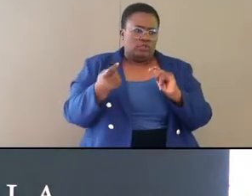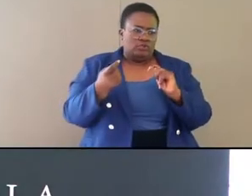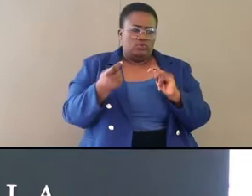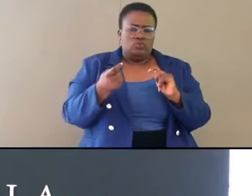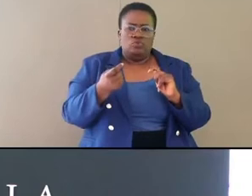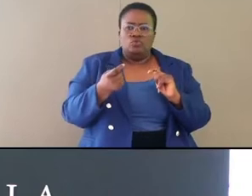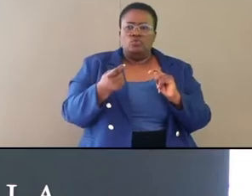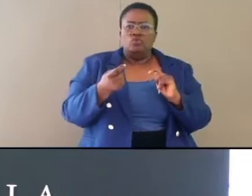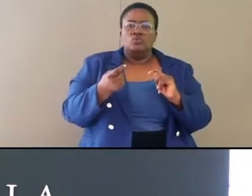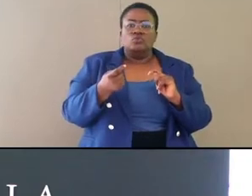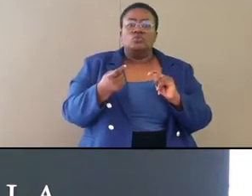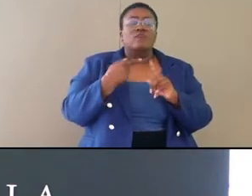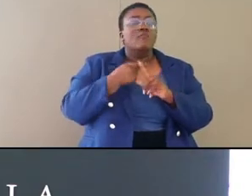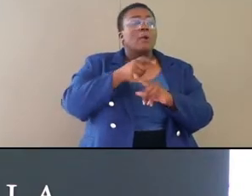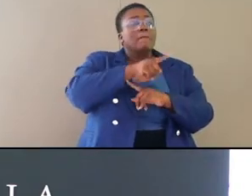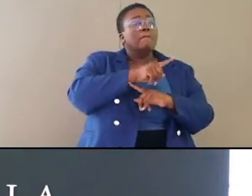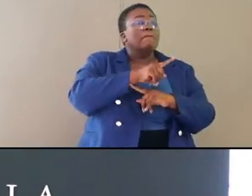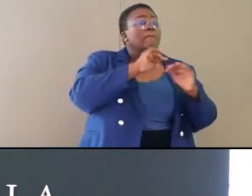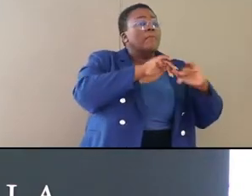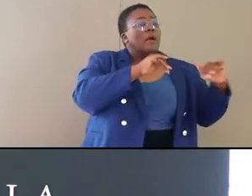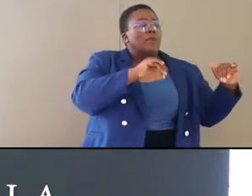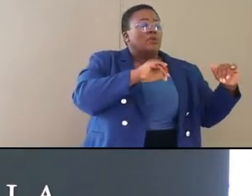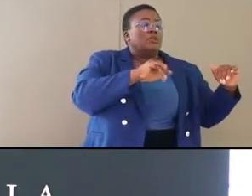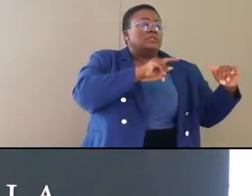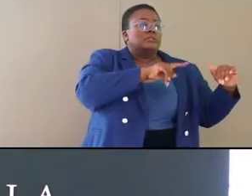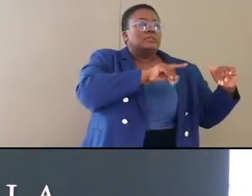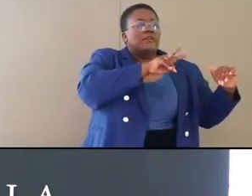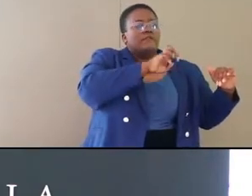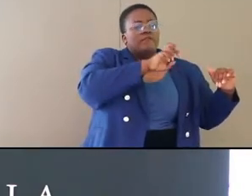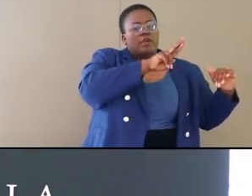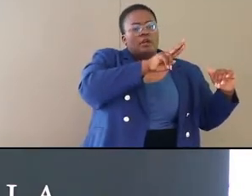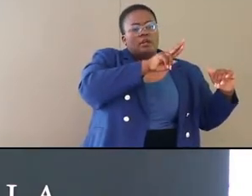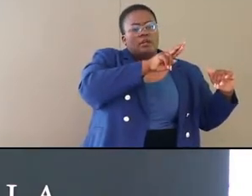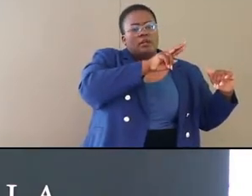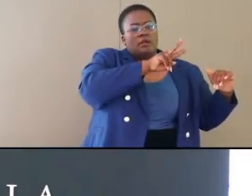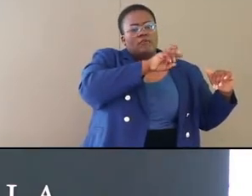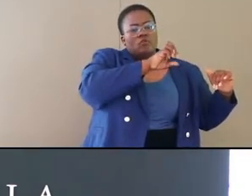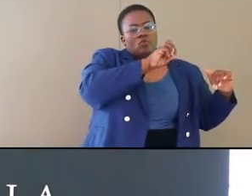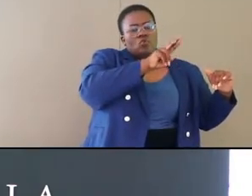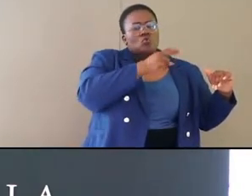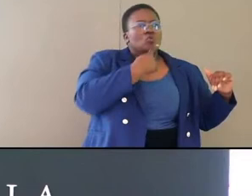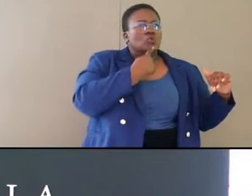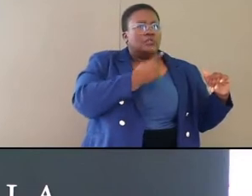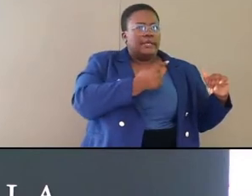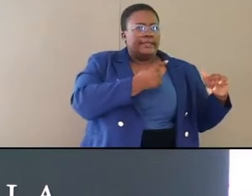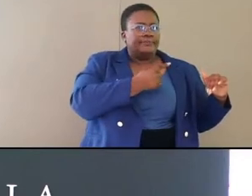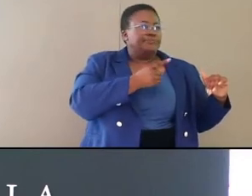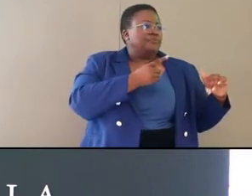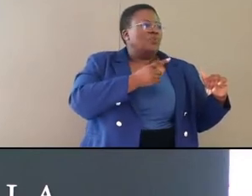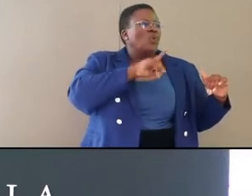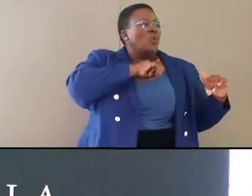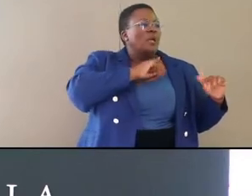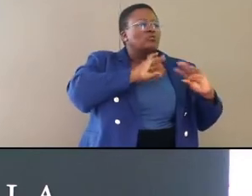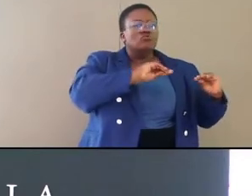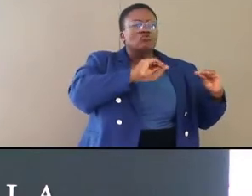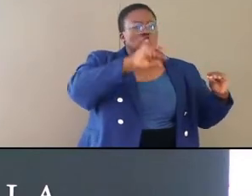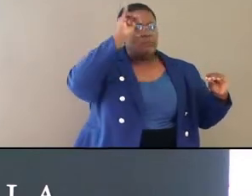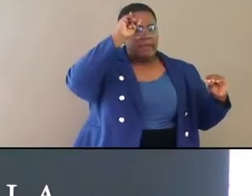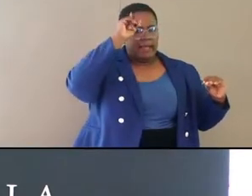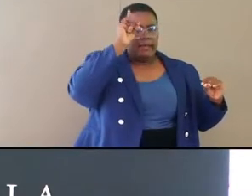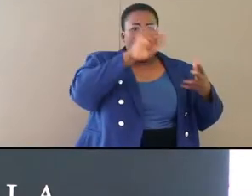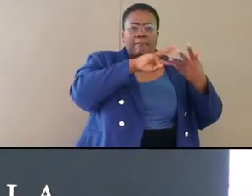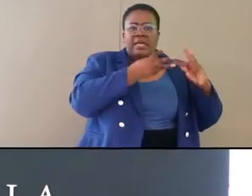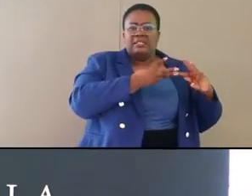Fervut some years ago. He said, what is the use of teaching the Bantu child mathematics when it cannot